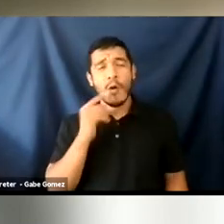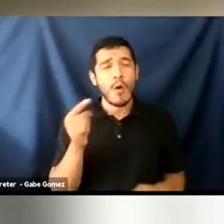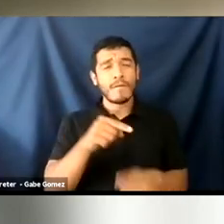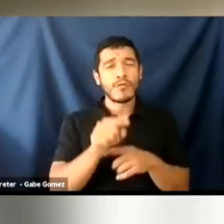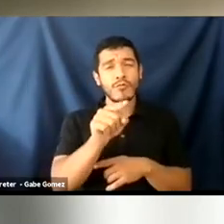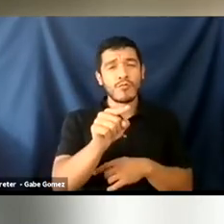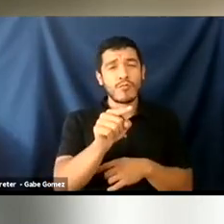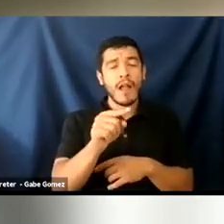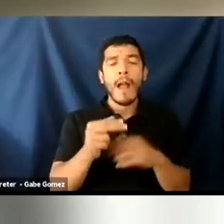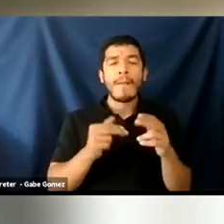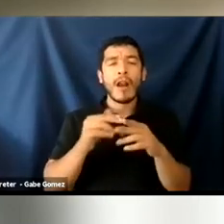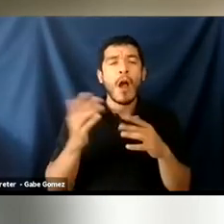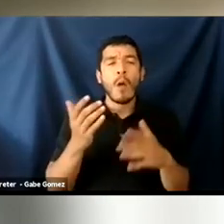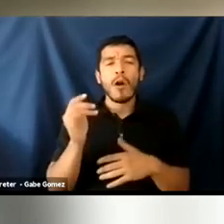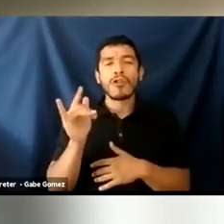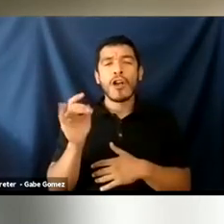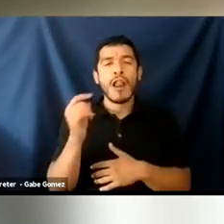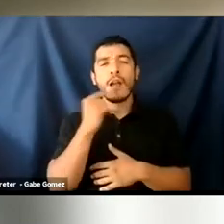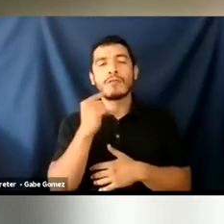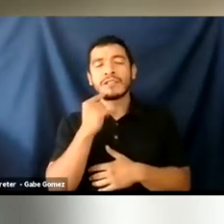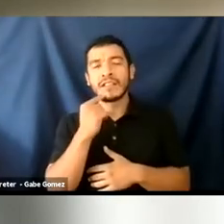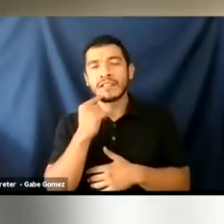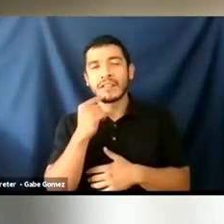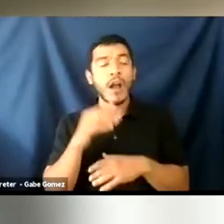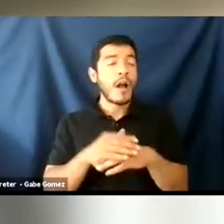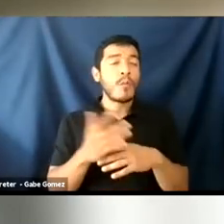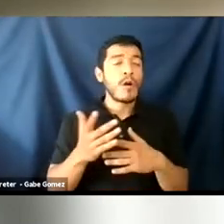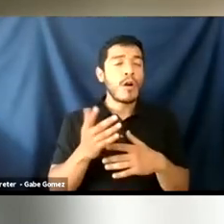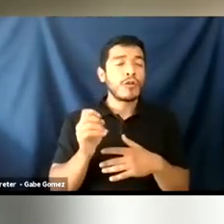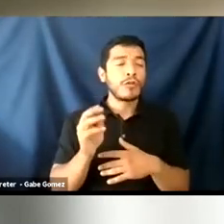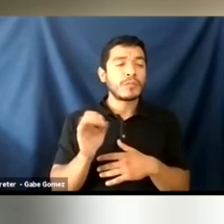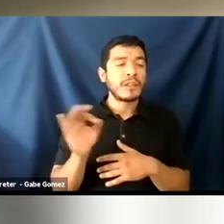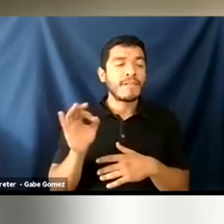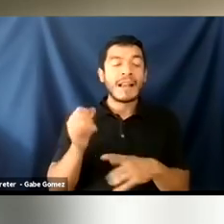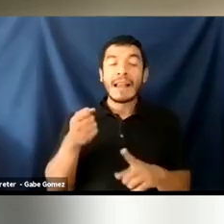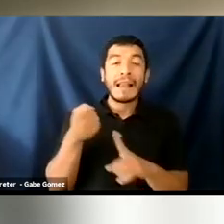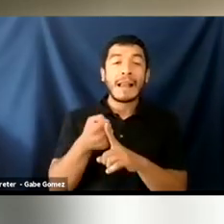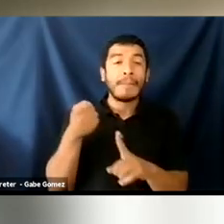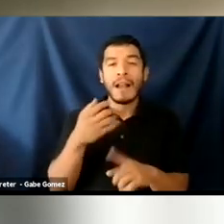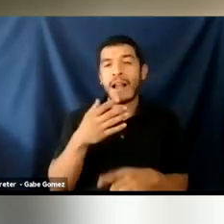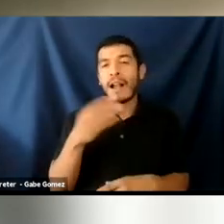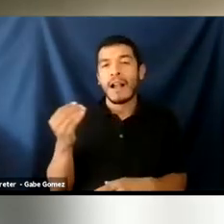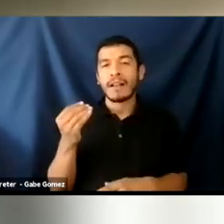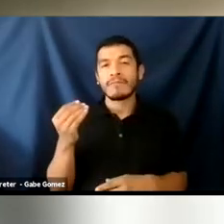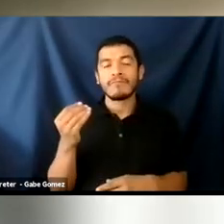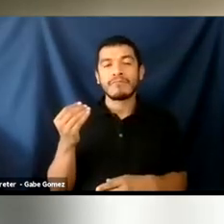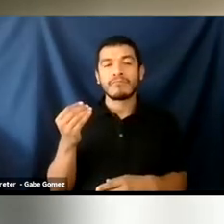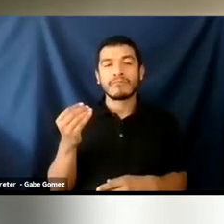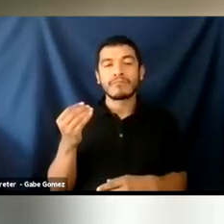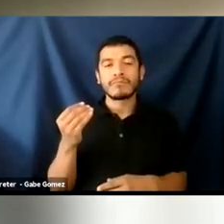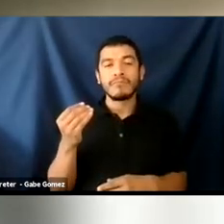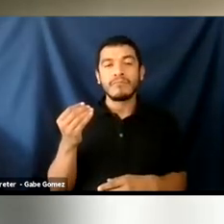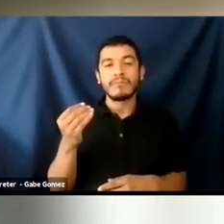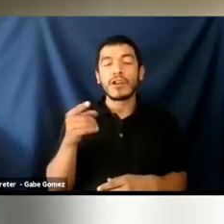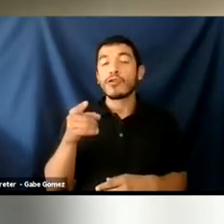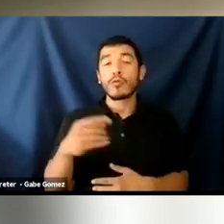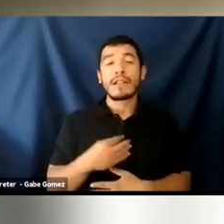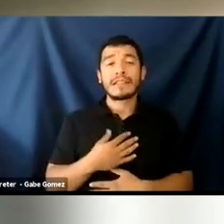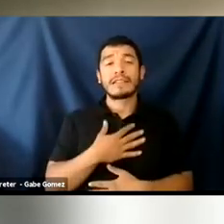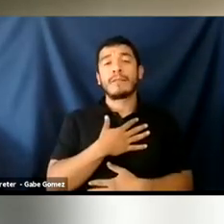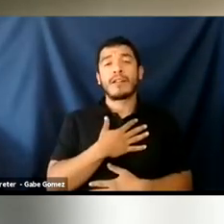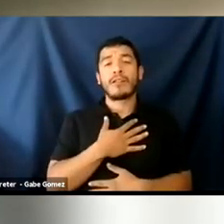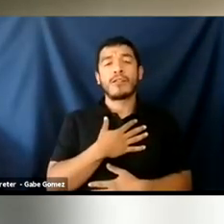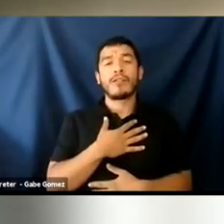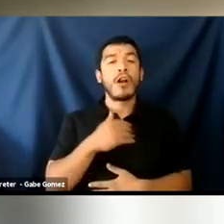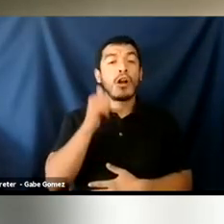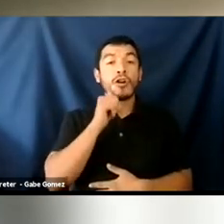Charlie was saying in terms of impact and you inspiring, you